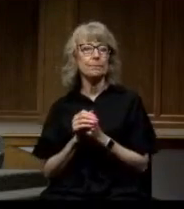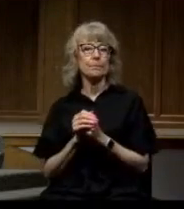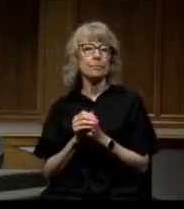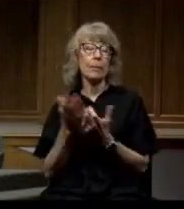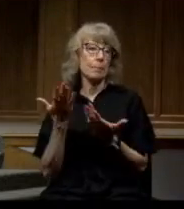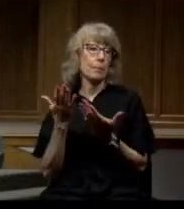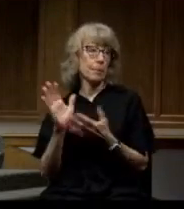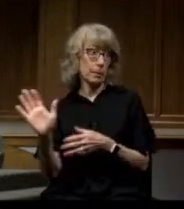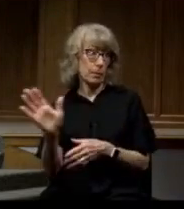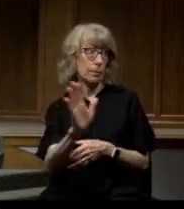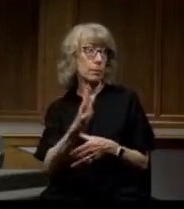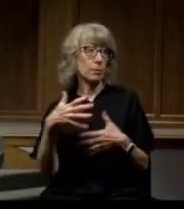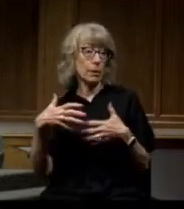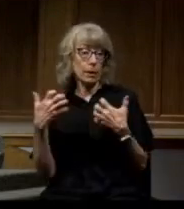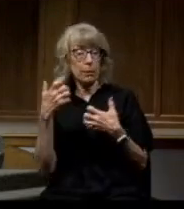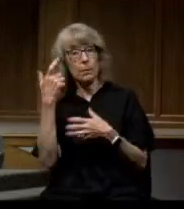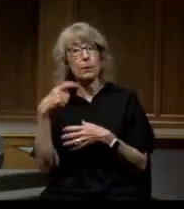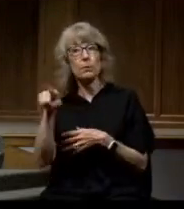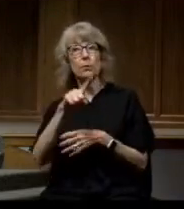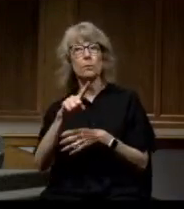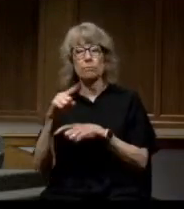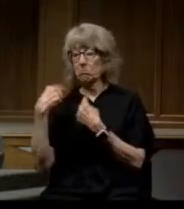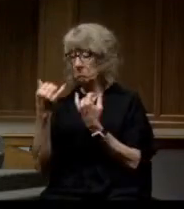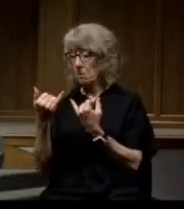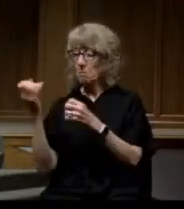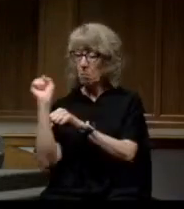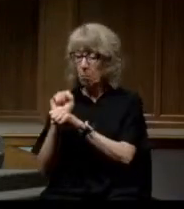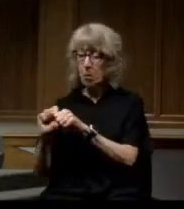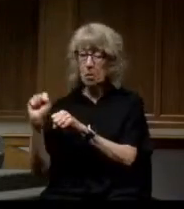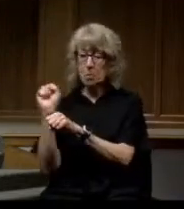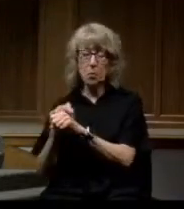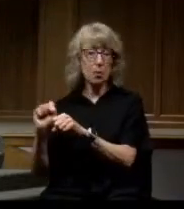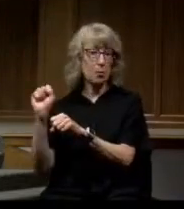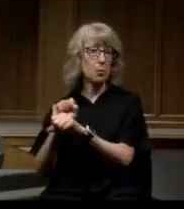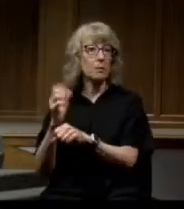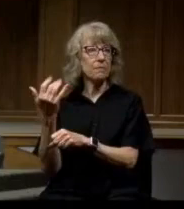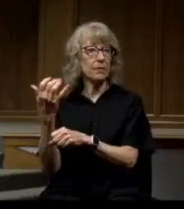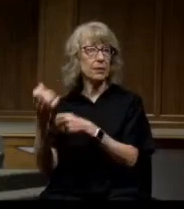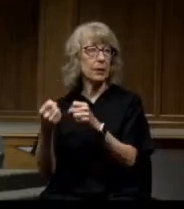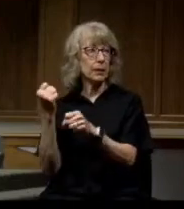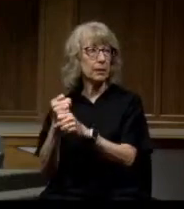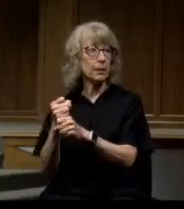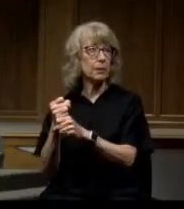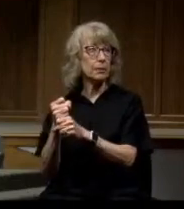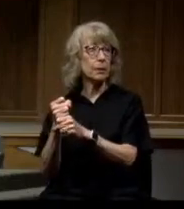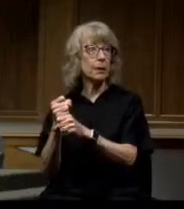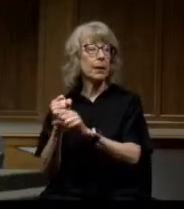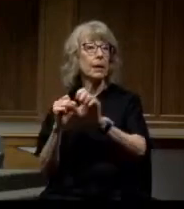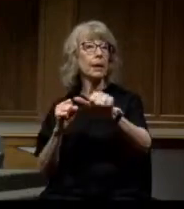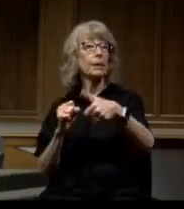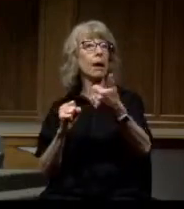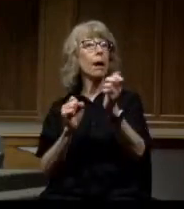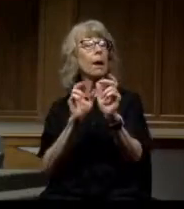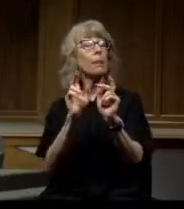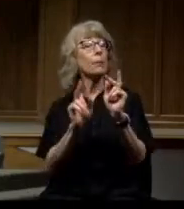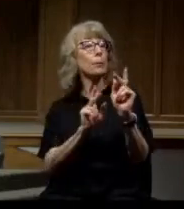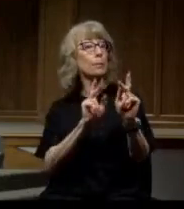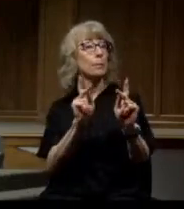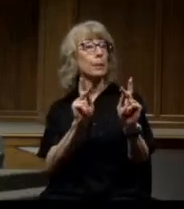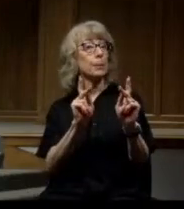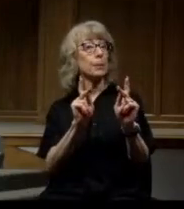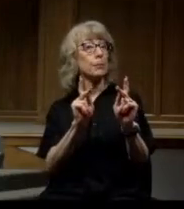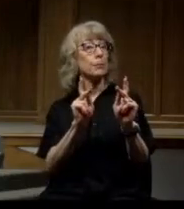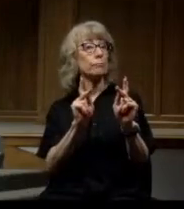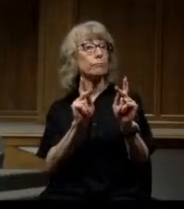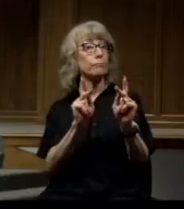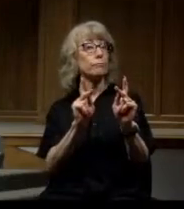you might be angry because you've worked really hard at your job for 15 years, but people that came into your company after